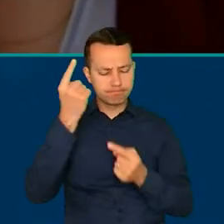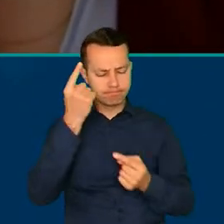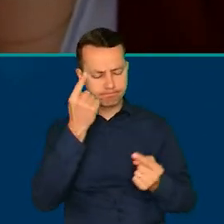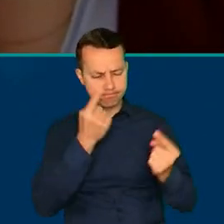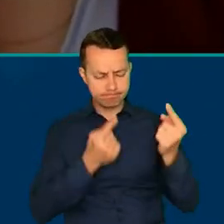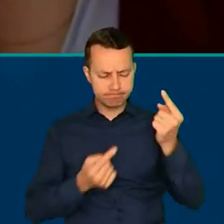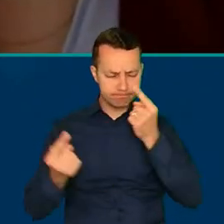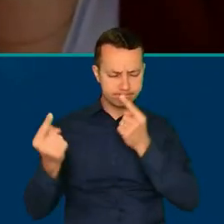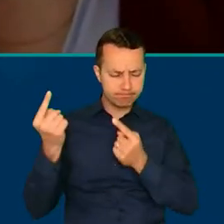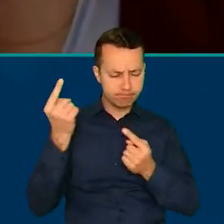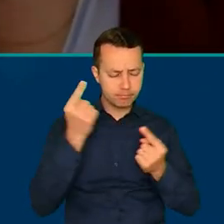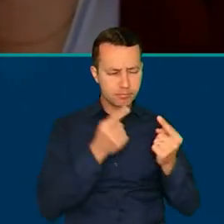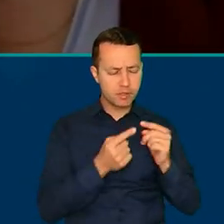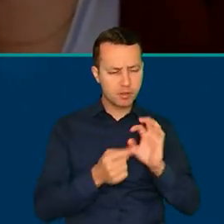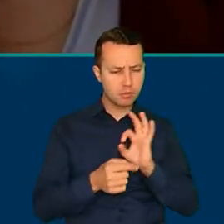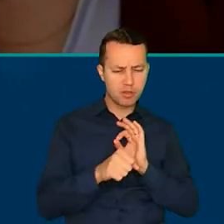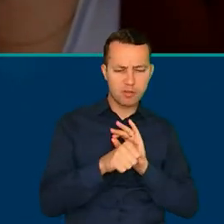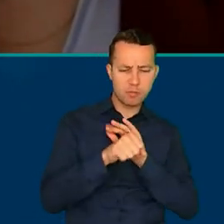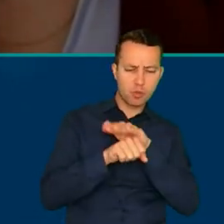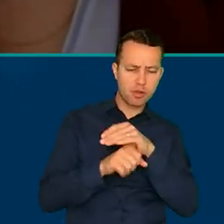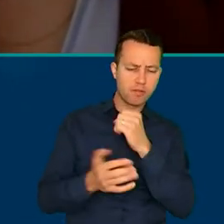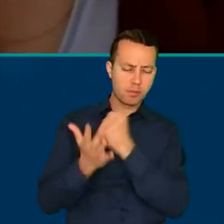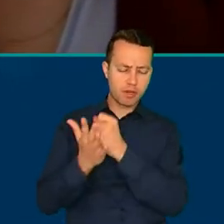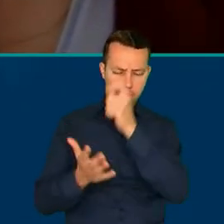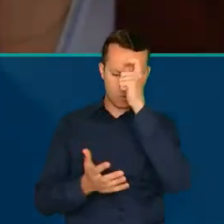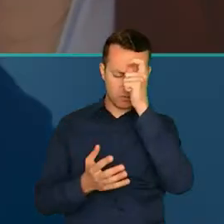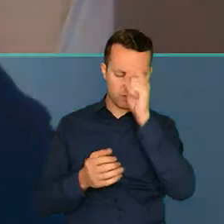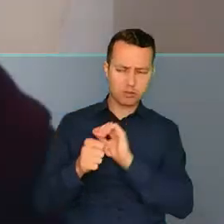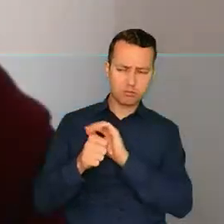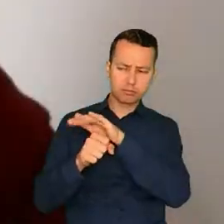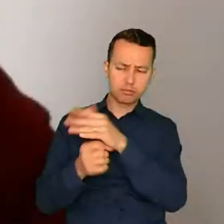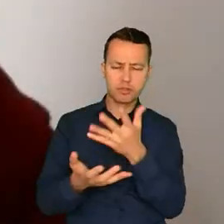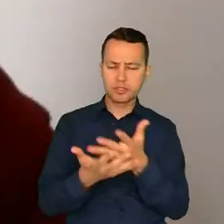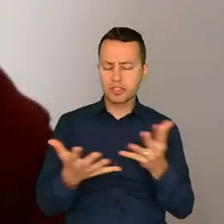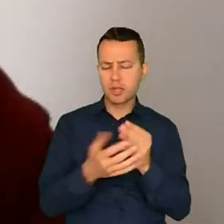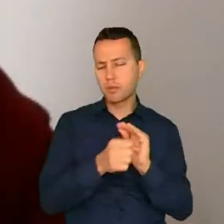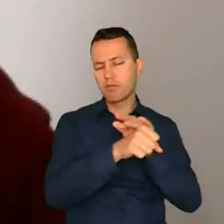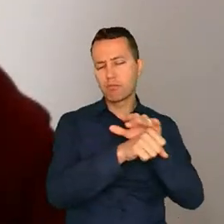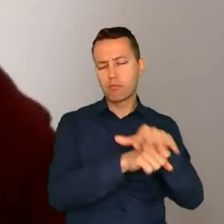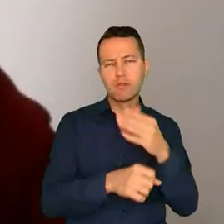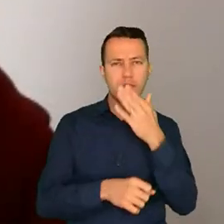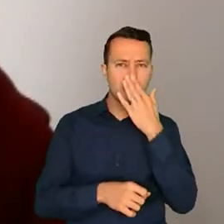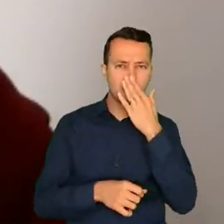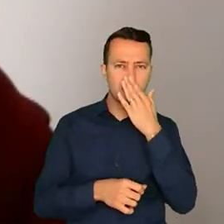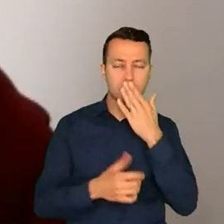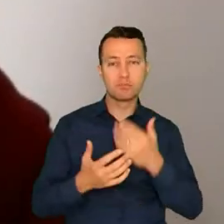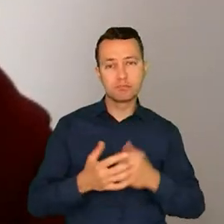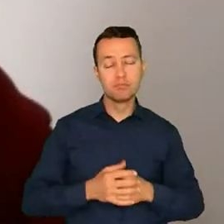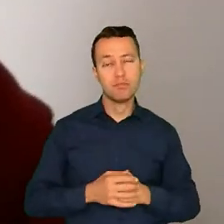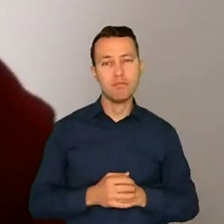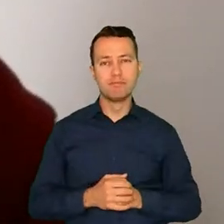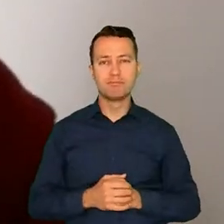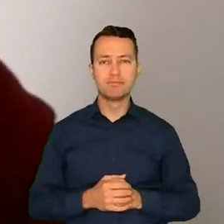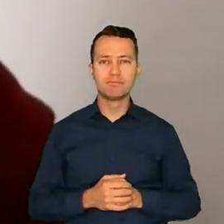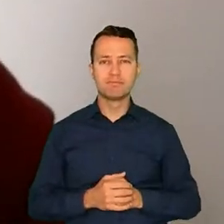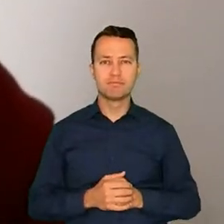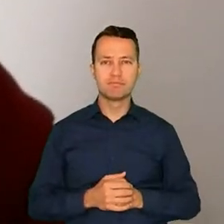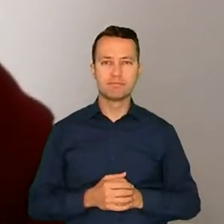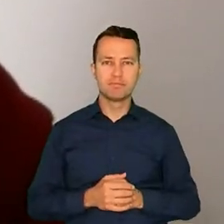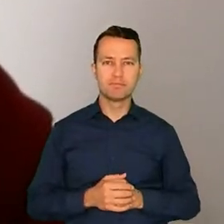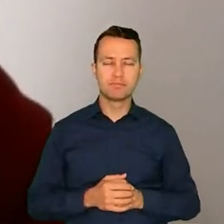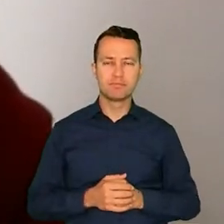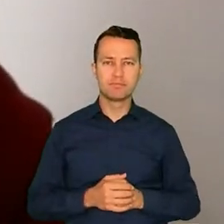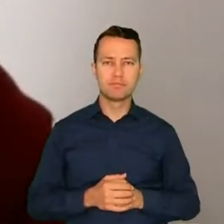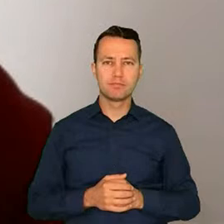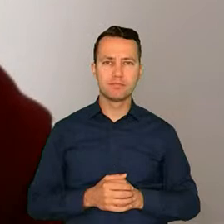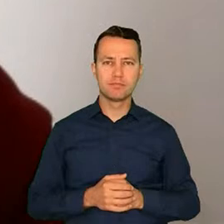were less hit by the severe downside risks that happened following the pandemic, because they had already a clear